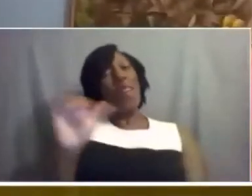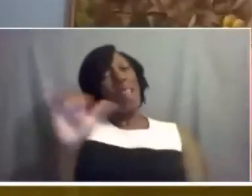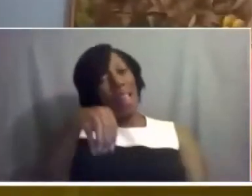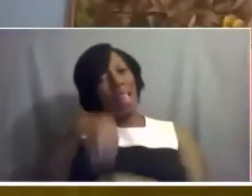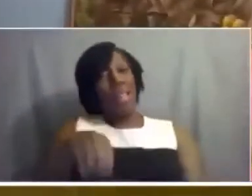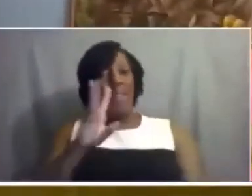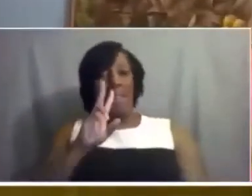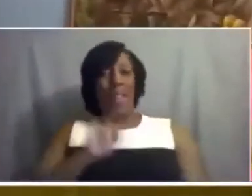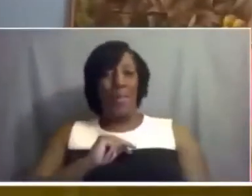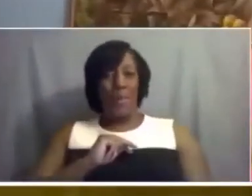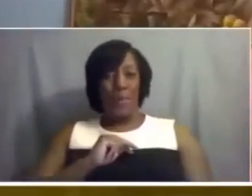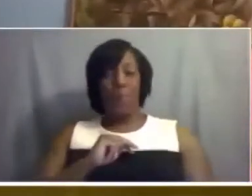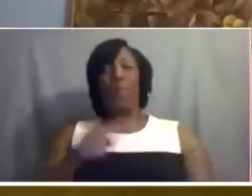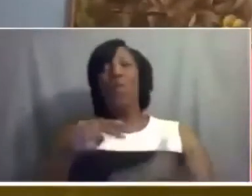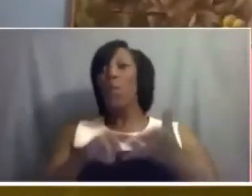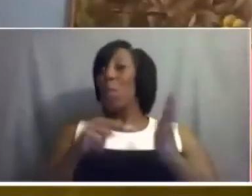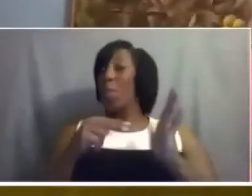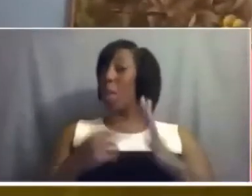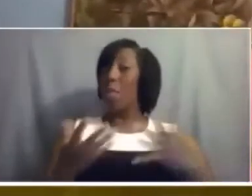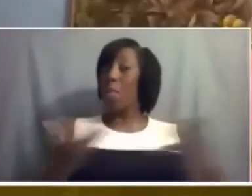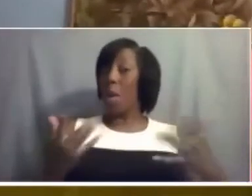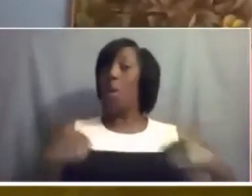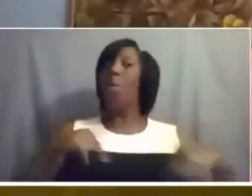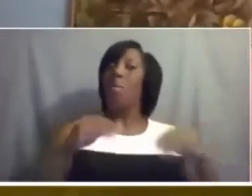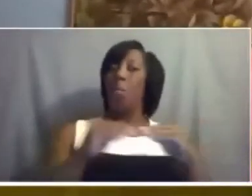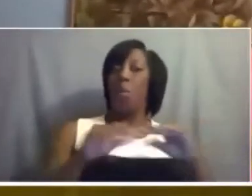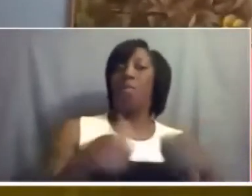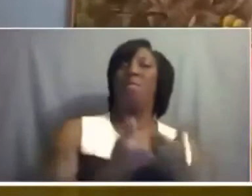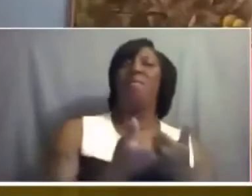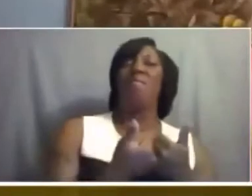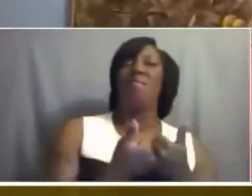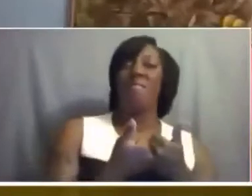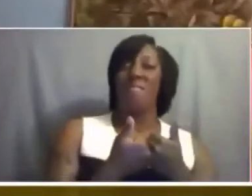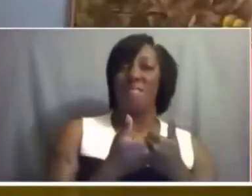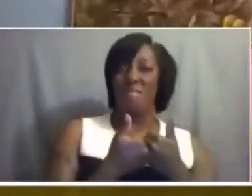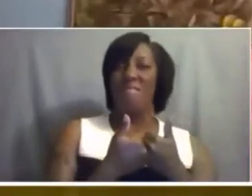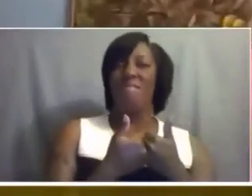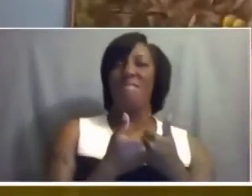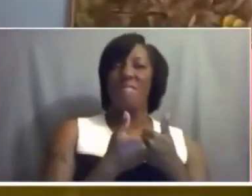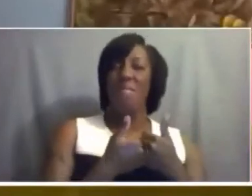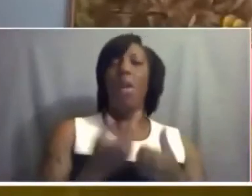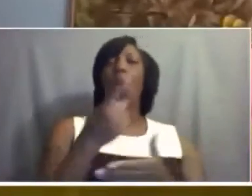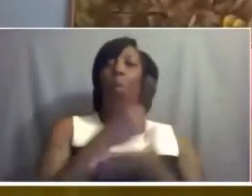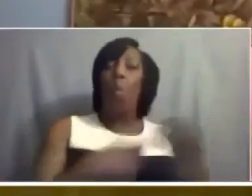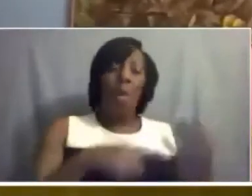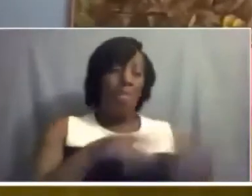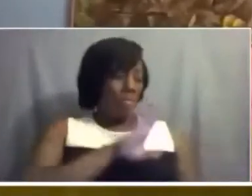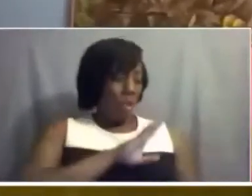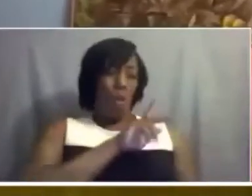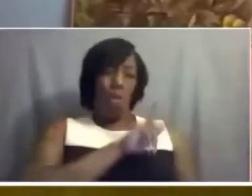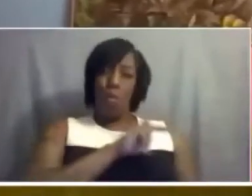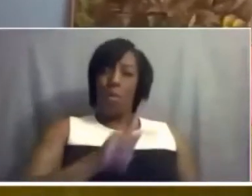have a challenge that really goes back to the heart of what Martin Luther King was calling